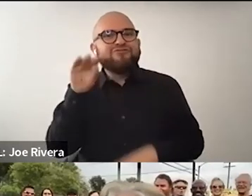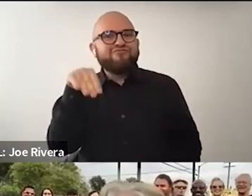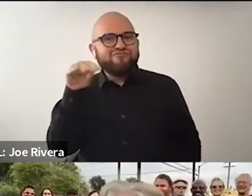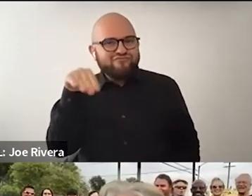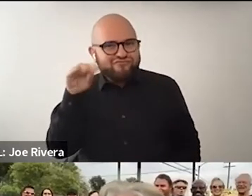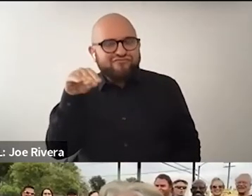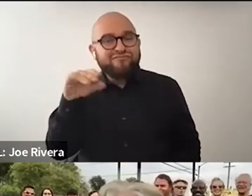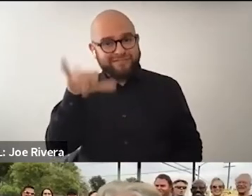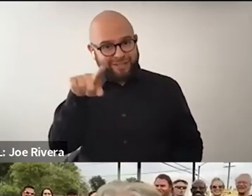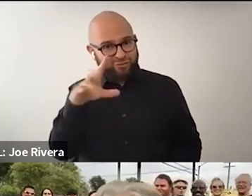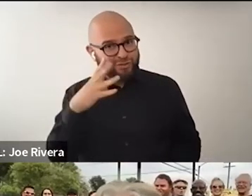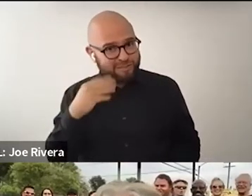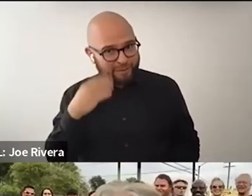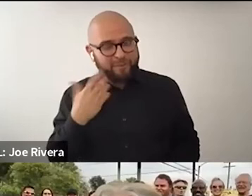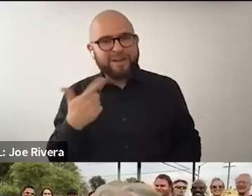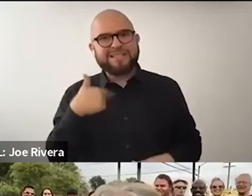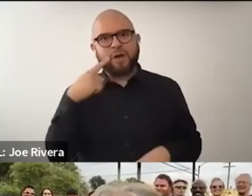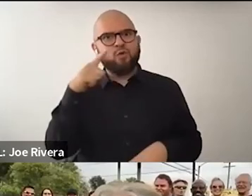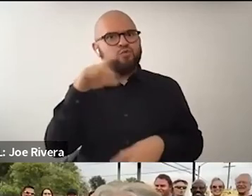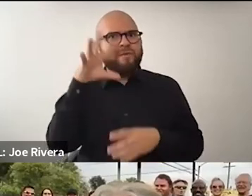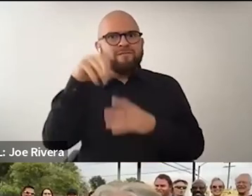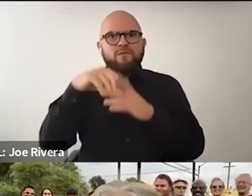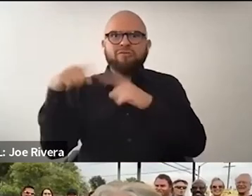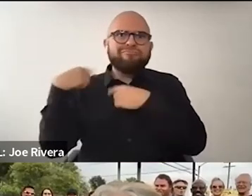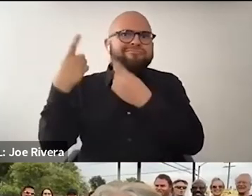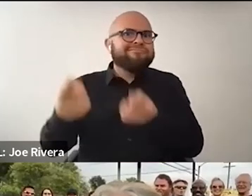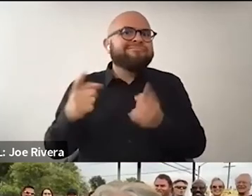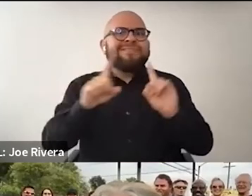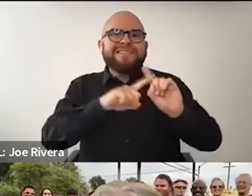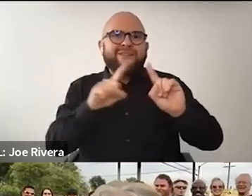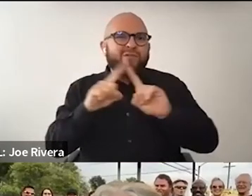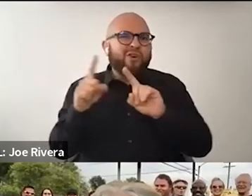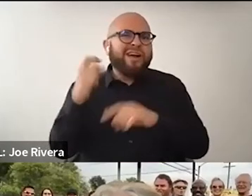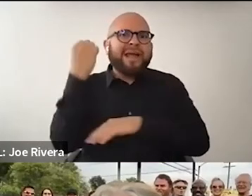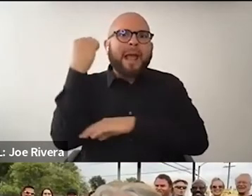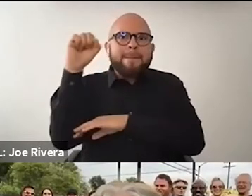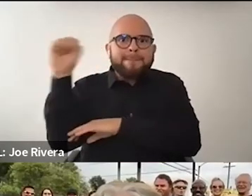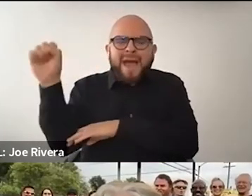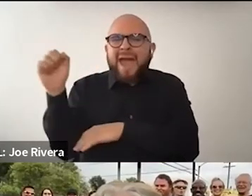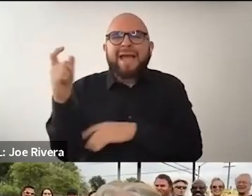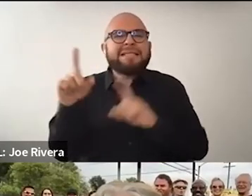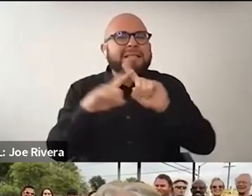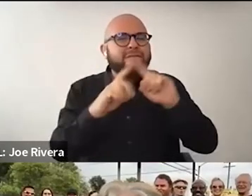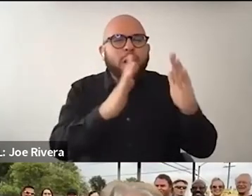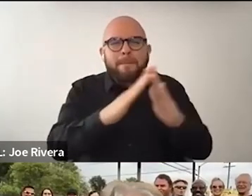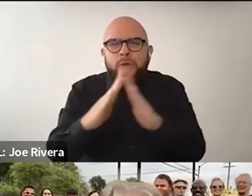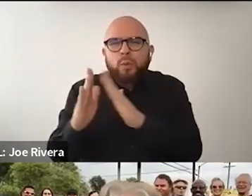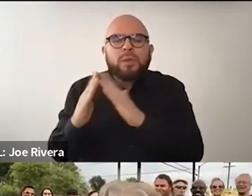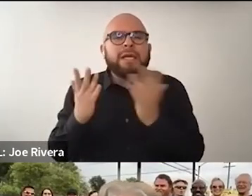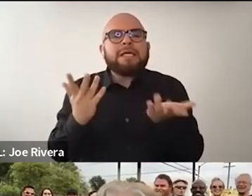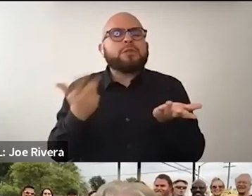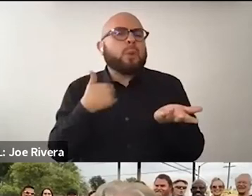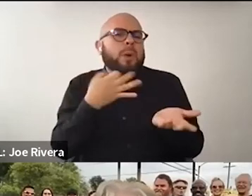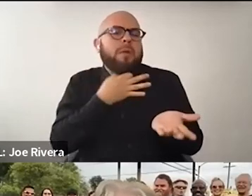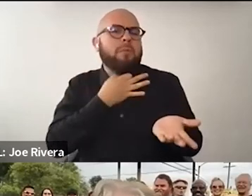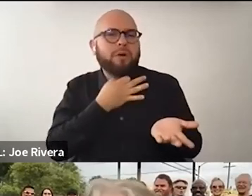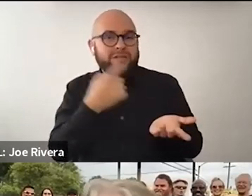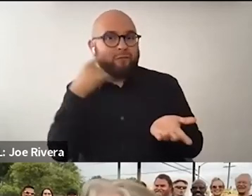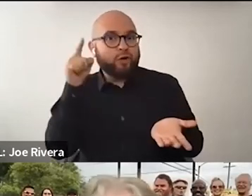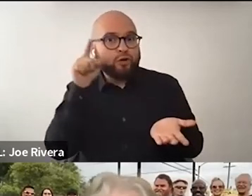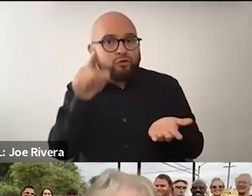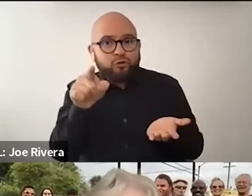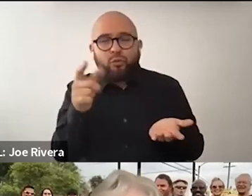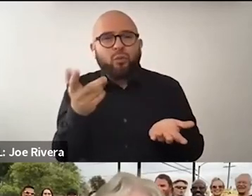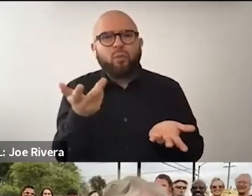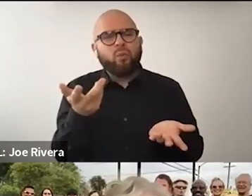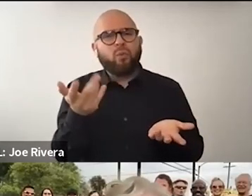different campaigns and talking with communities. What are the elements that stand out to you? You know, if somebody watching is a